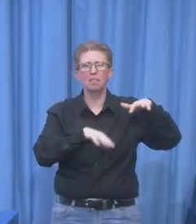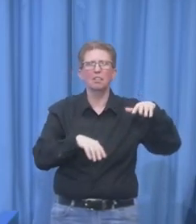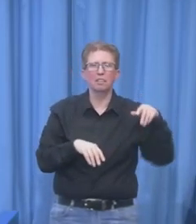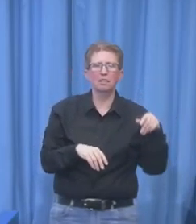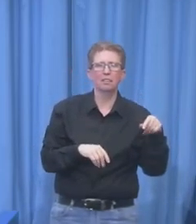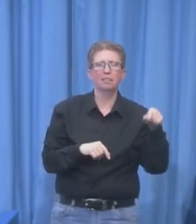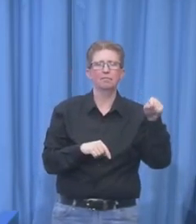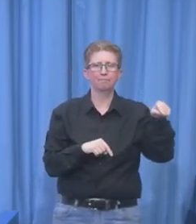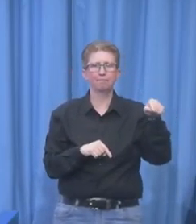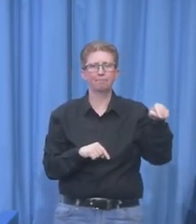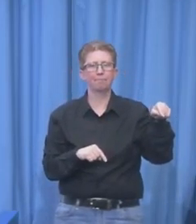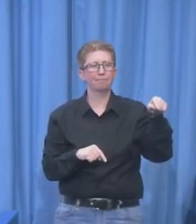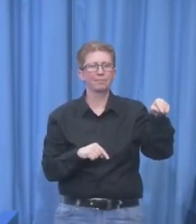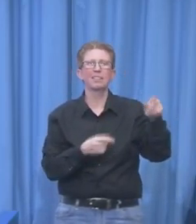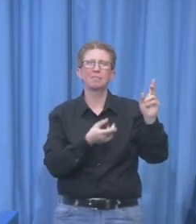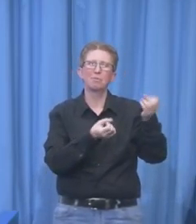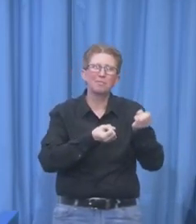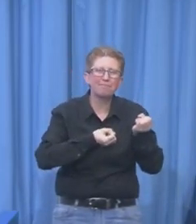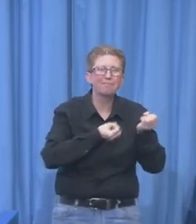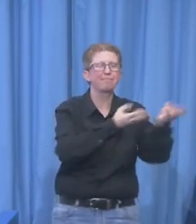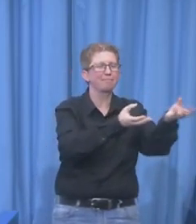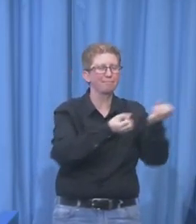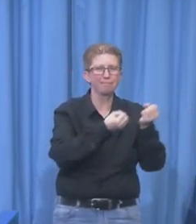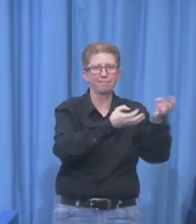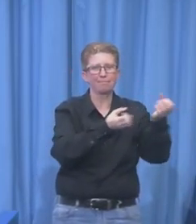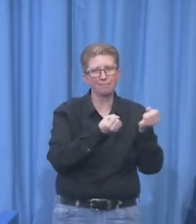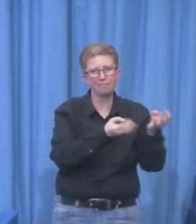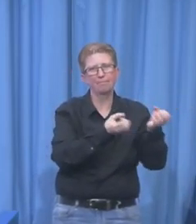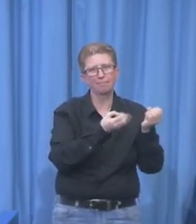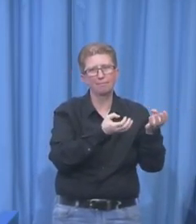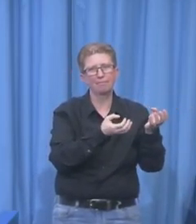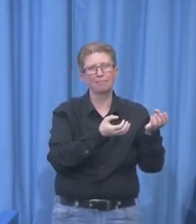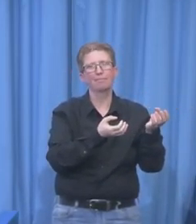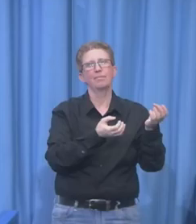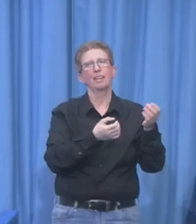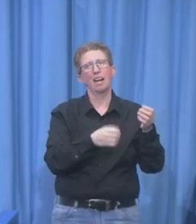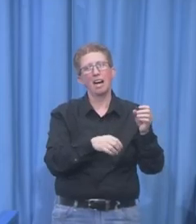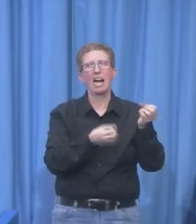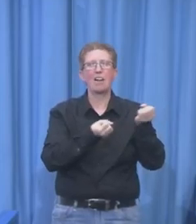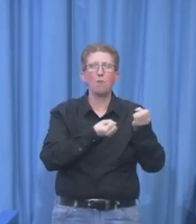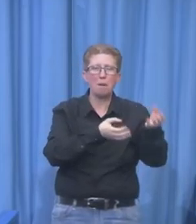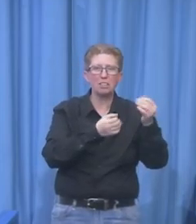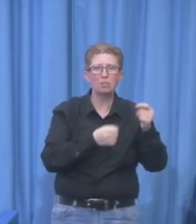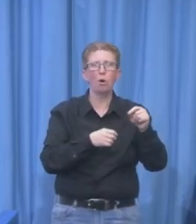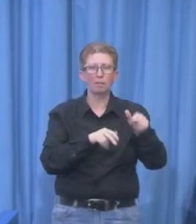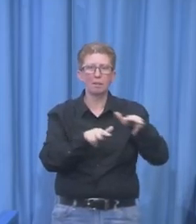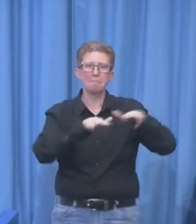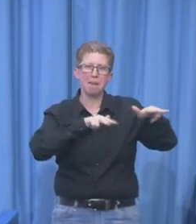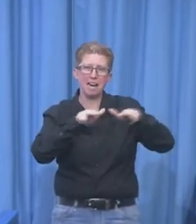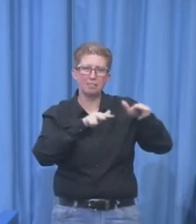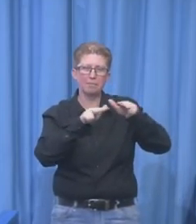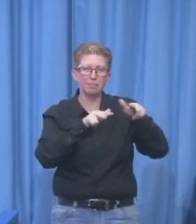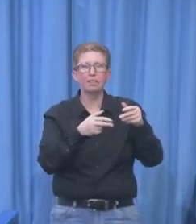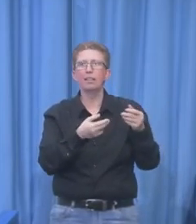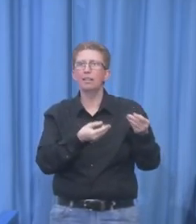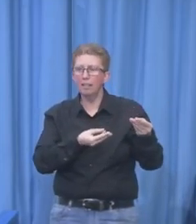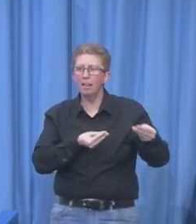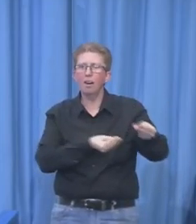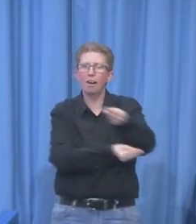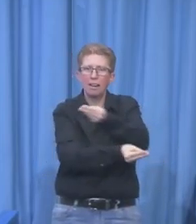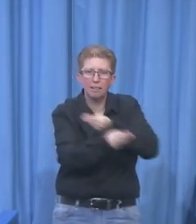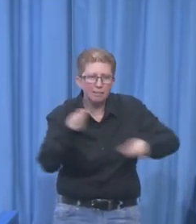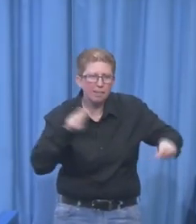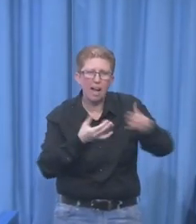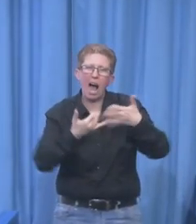hire, what things they need to do in order that the people in their organization and the interns or people with disabilities, employees